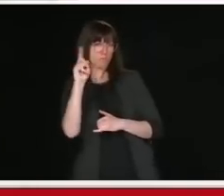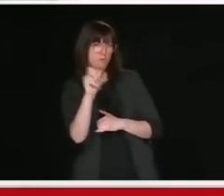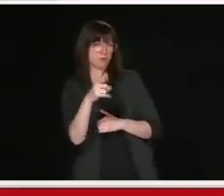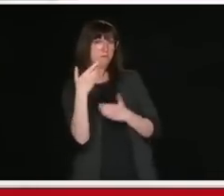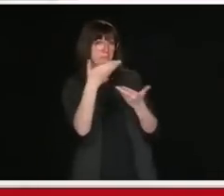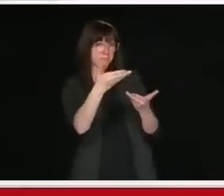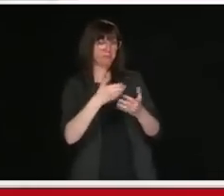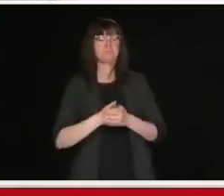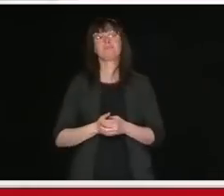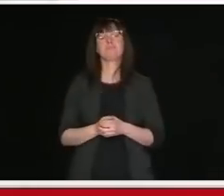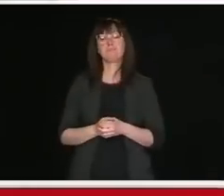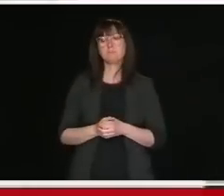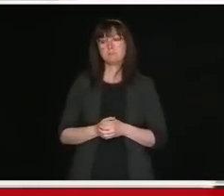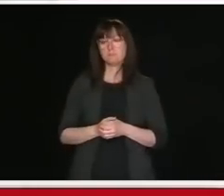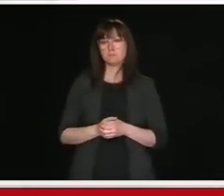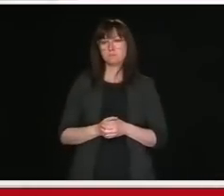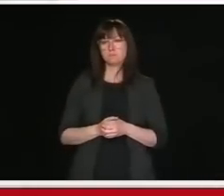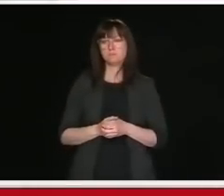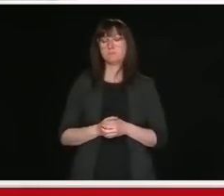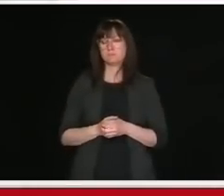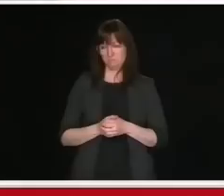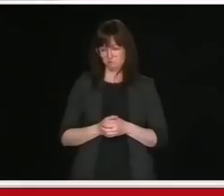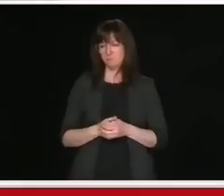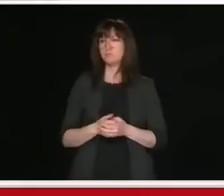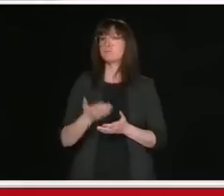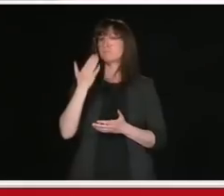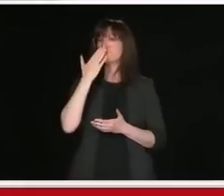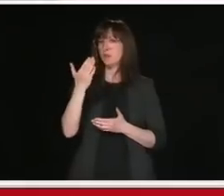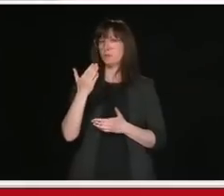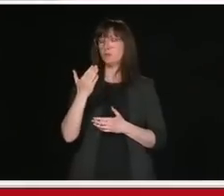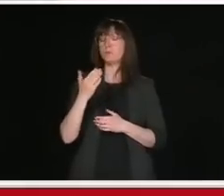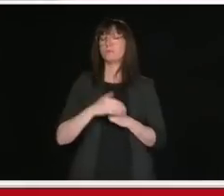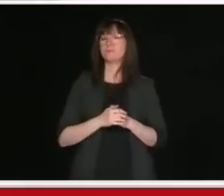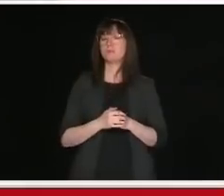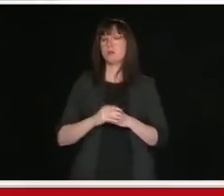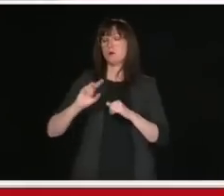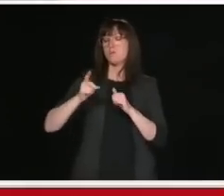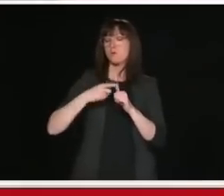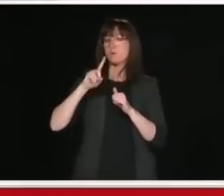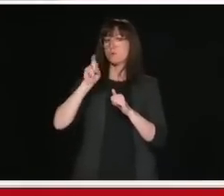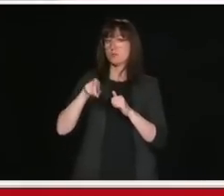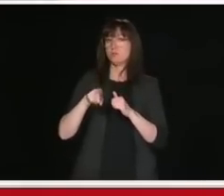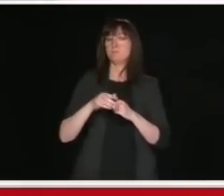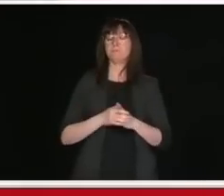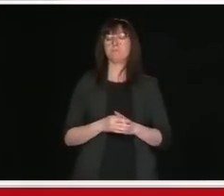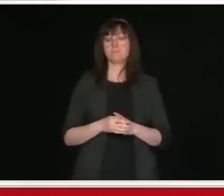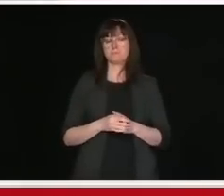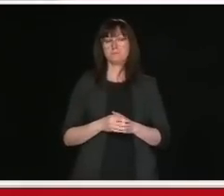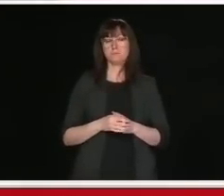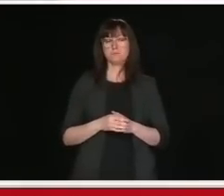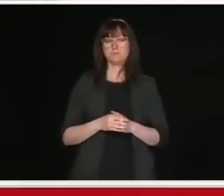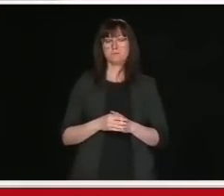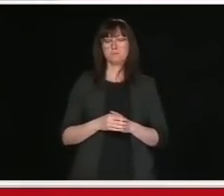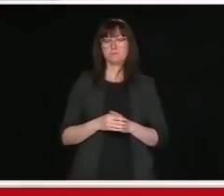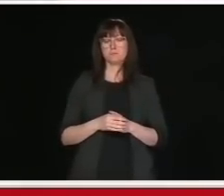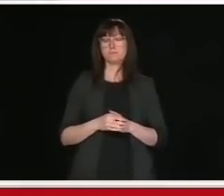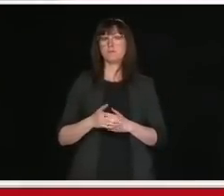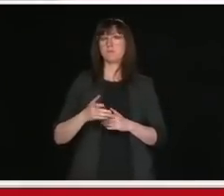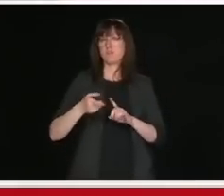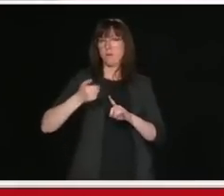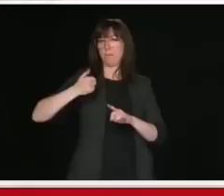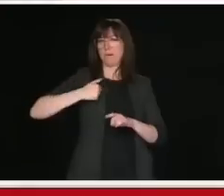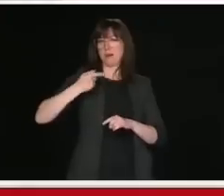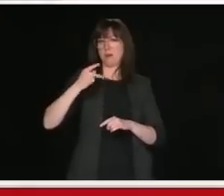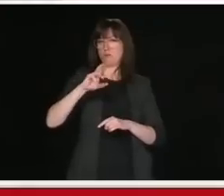you. Merci. Première question, Lina Dib, La Presse canadienne, à vous. Oui, bonjour, Monsieur